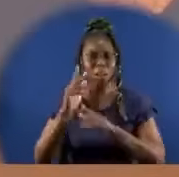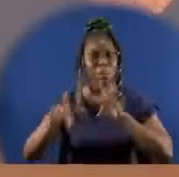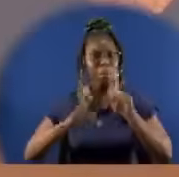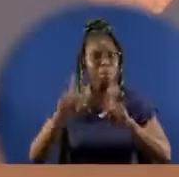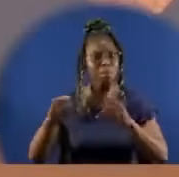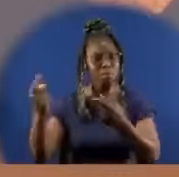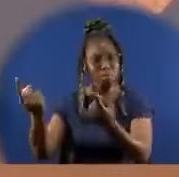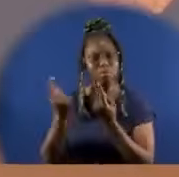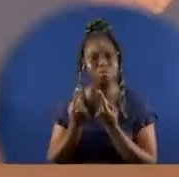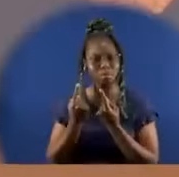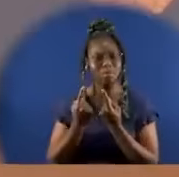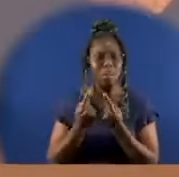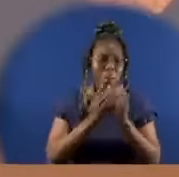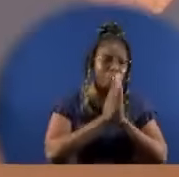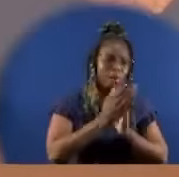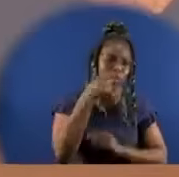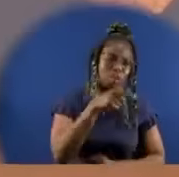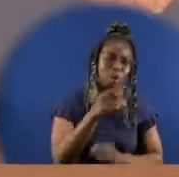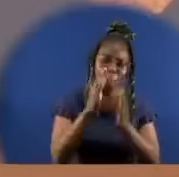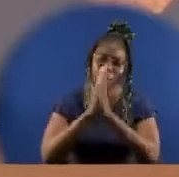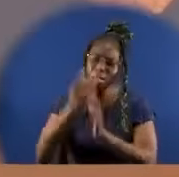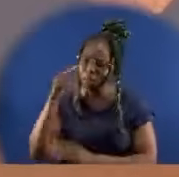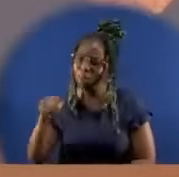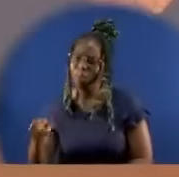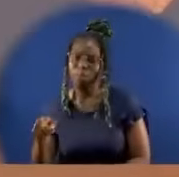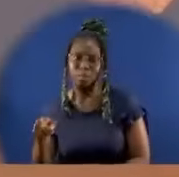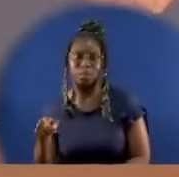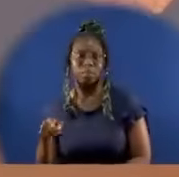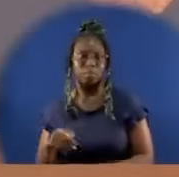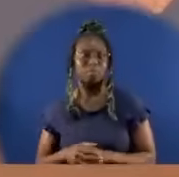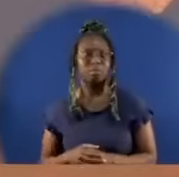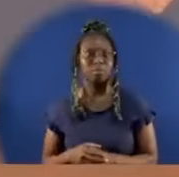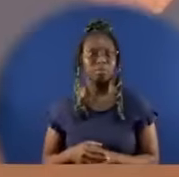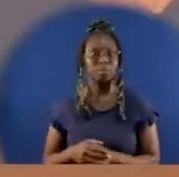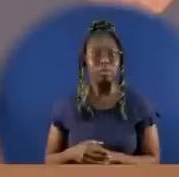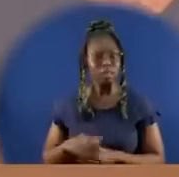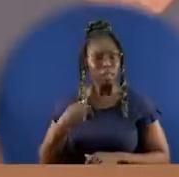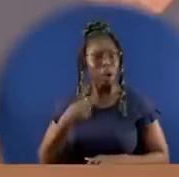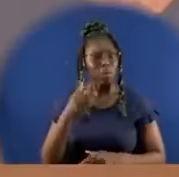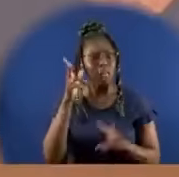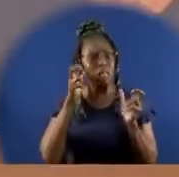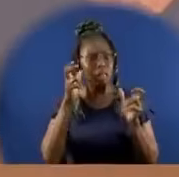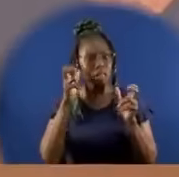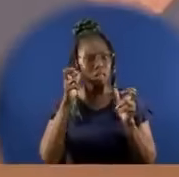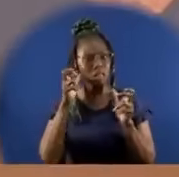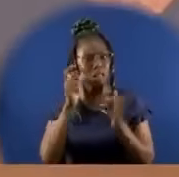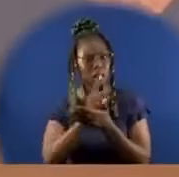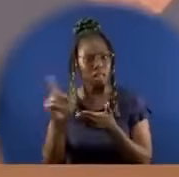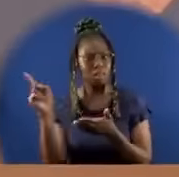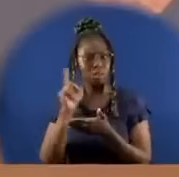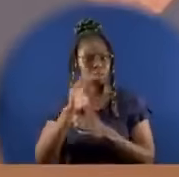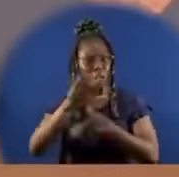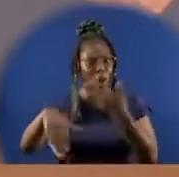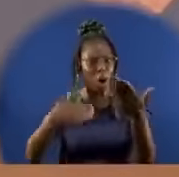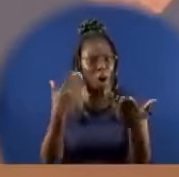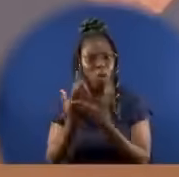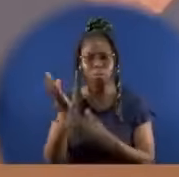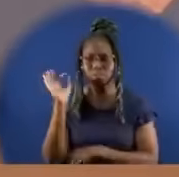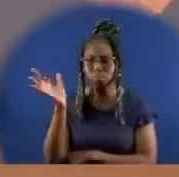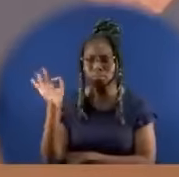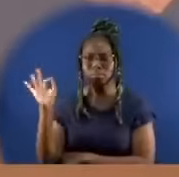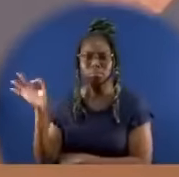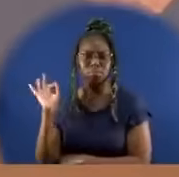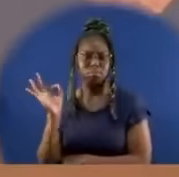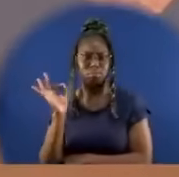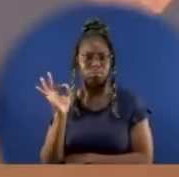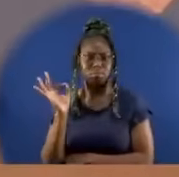you so much for your intercession. And then I was listening to all these preachers. We had some great preaching last week. If you're preaching junkies like